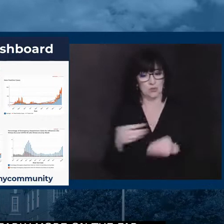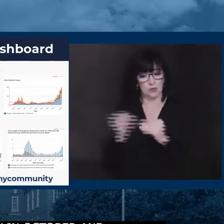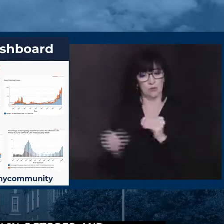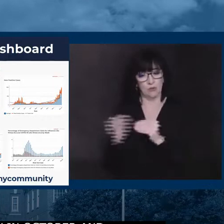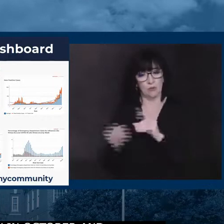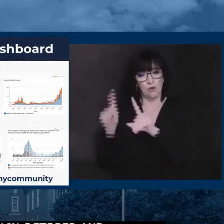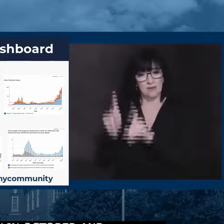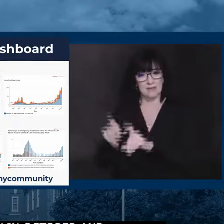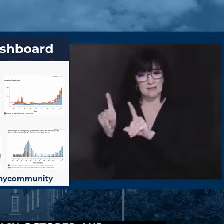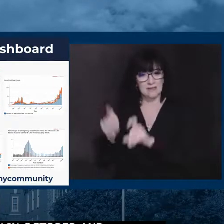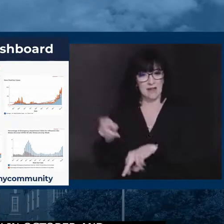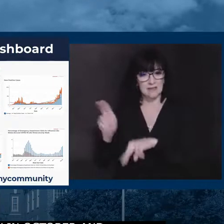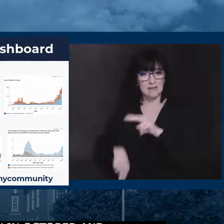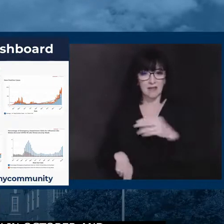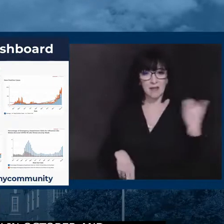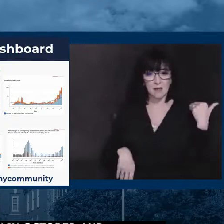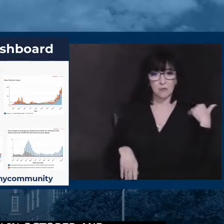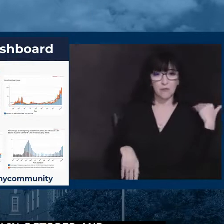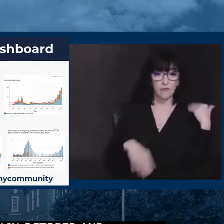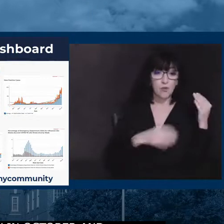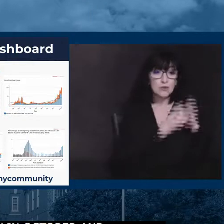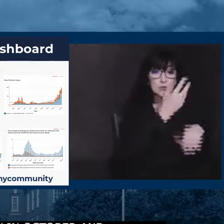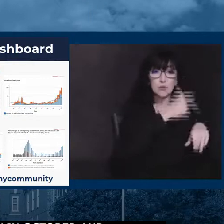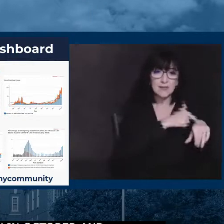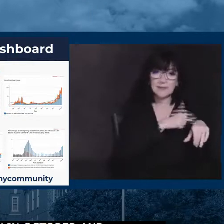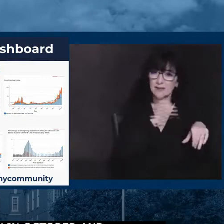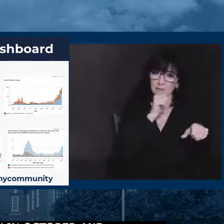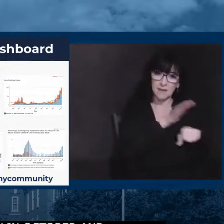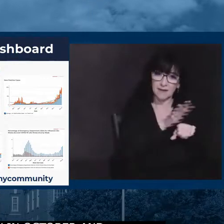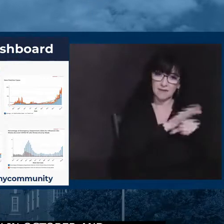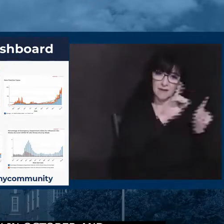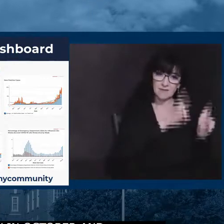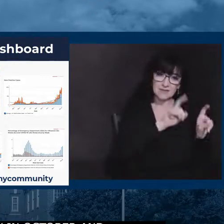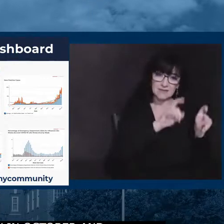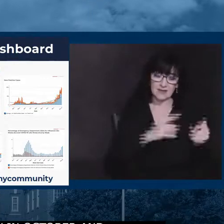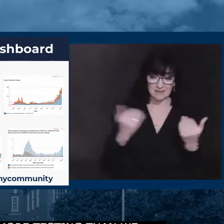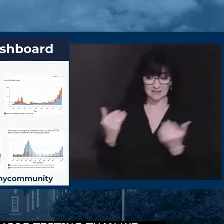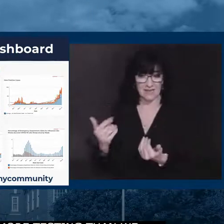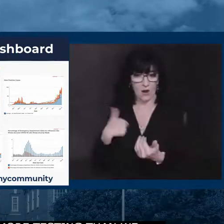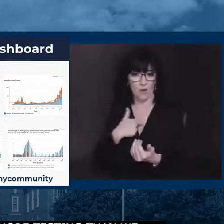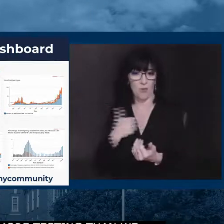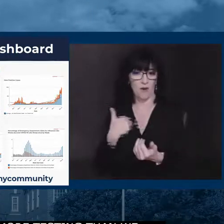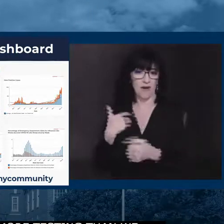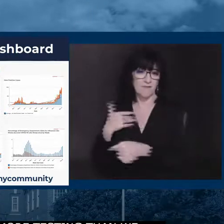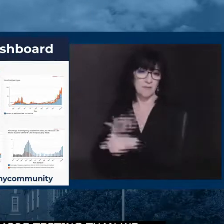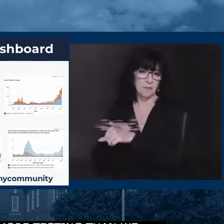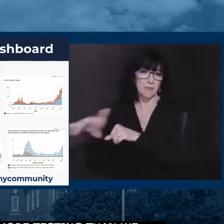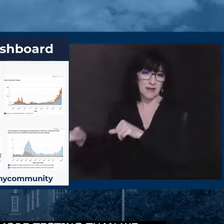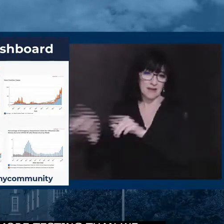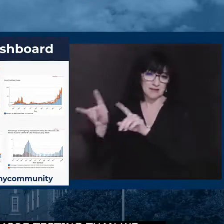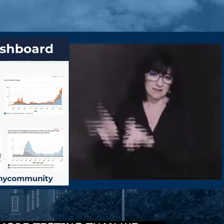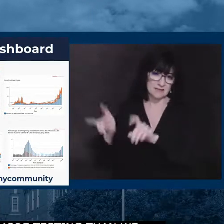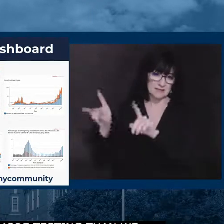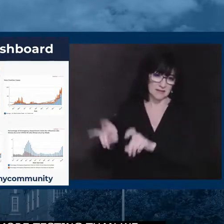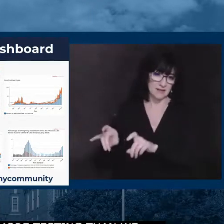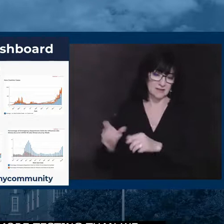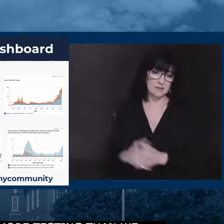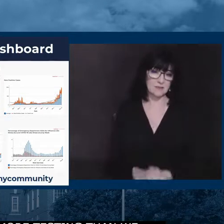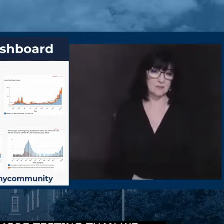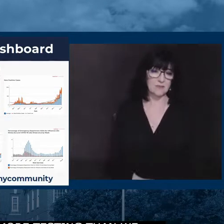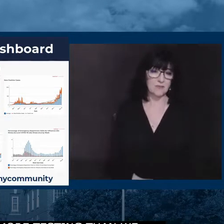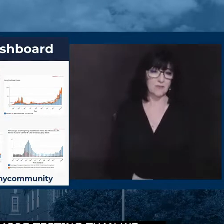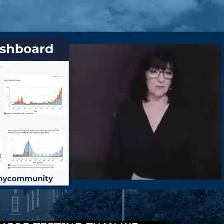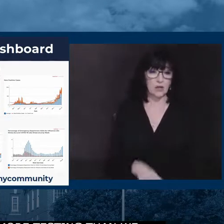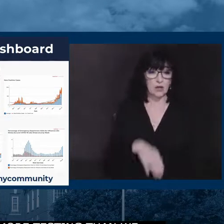spring, which explains the big difference there. Again, on the bottom level, the bottom left and the middle, you can see the percentage